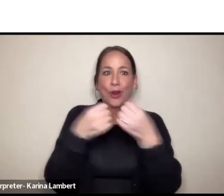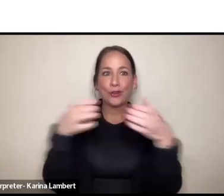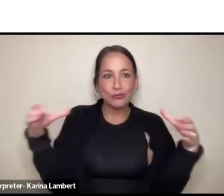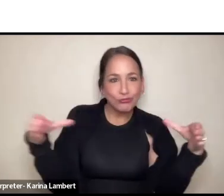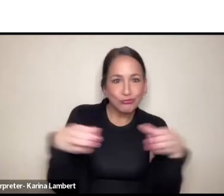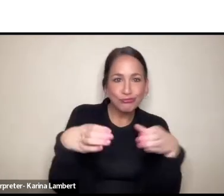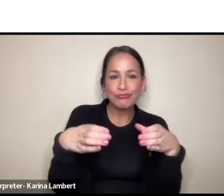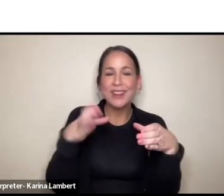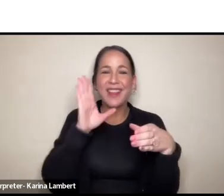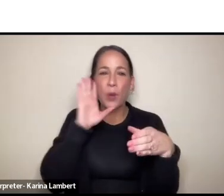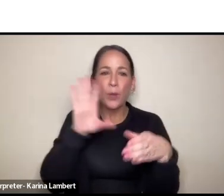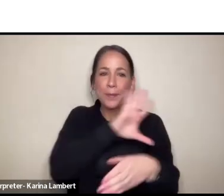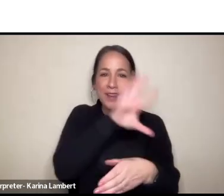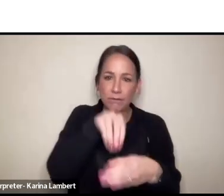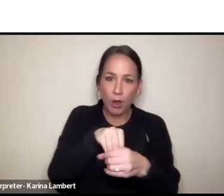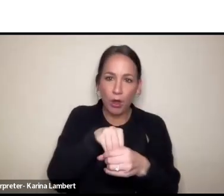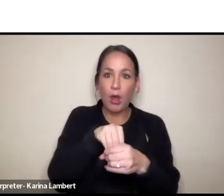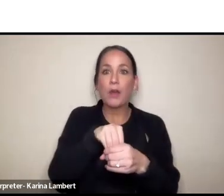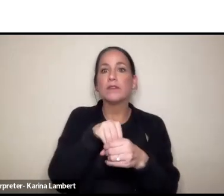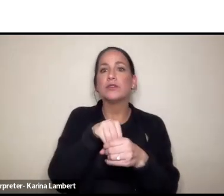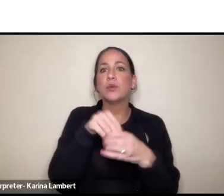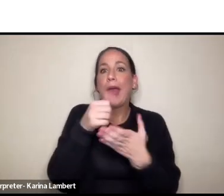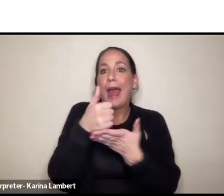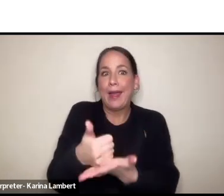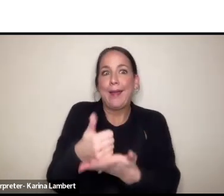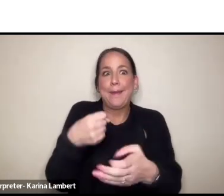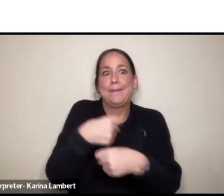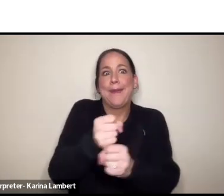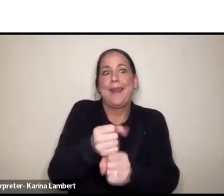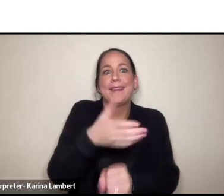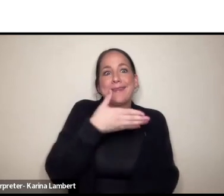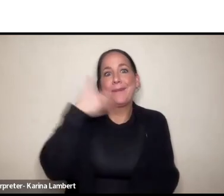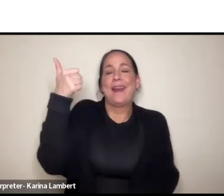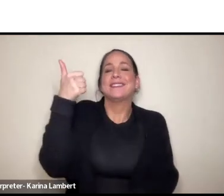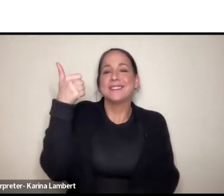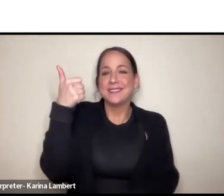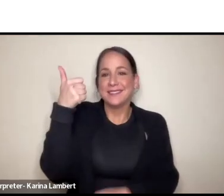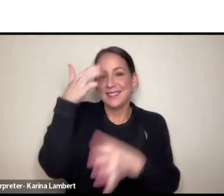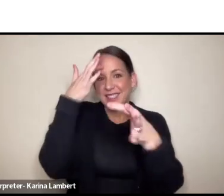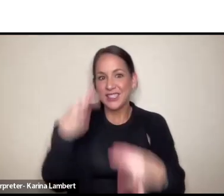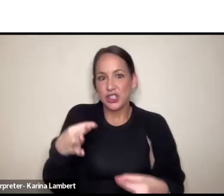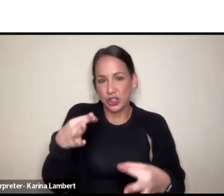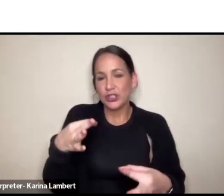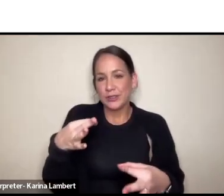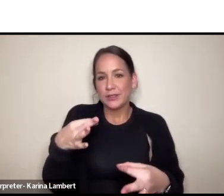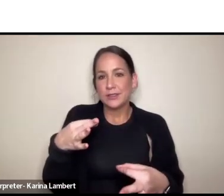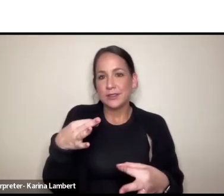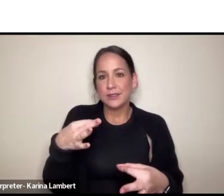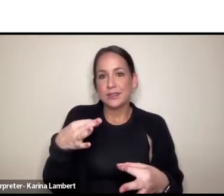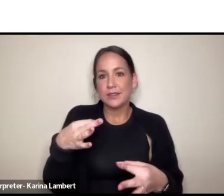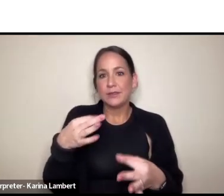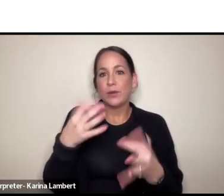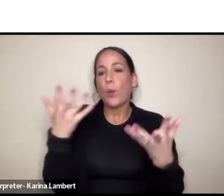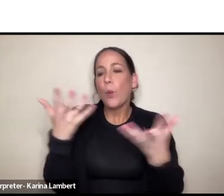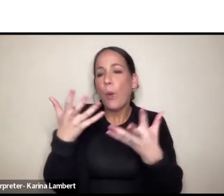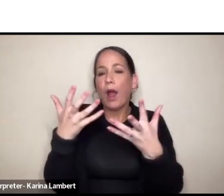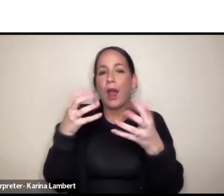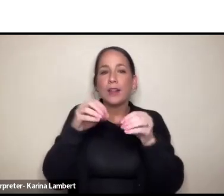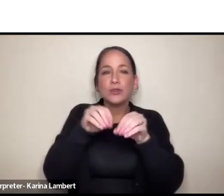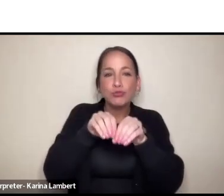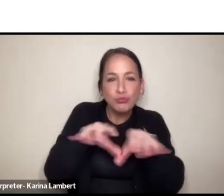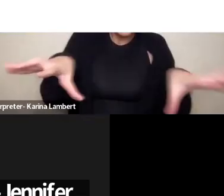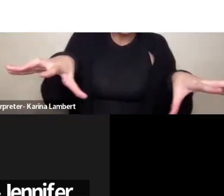process that will help us make the best decisions possible for what kind of